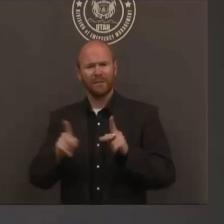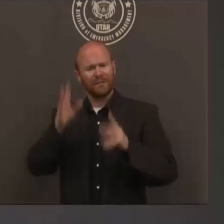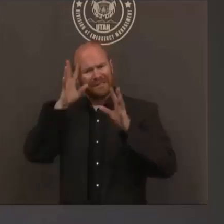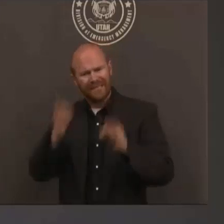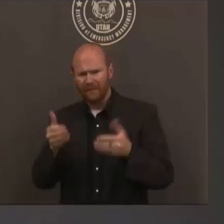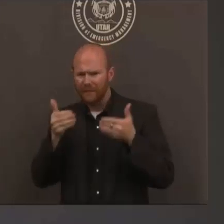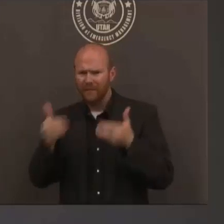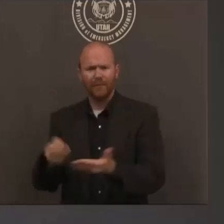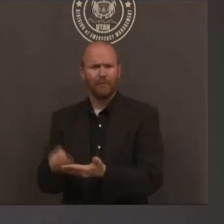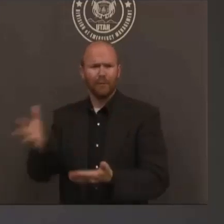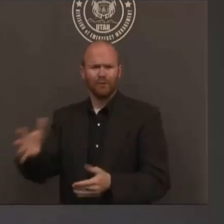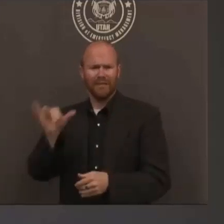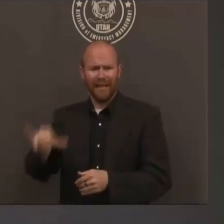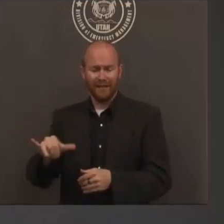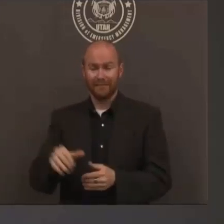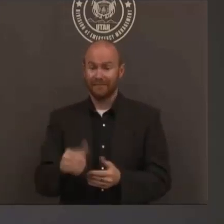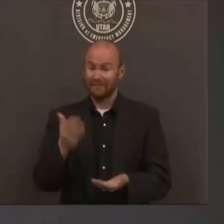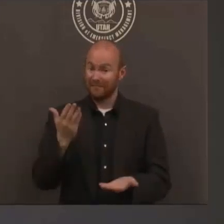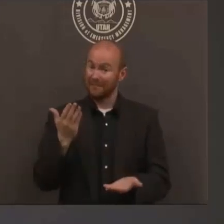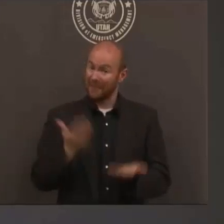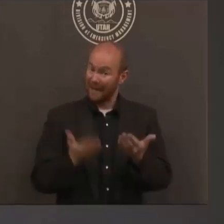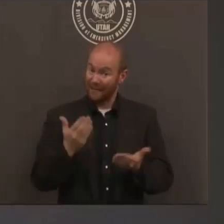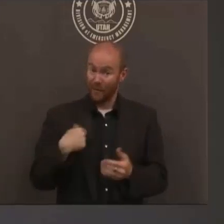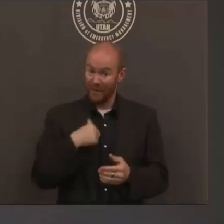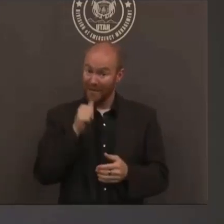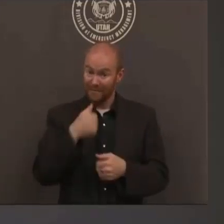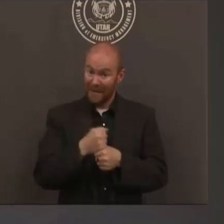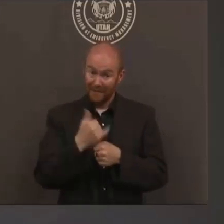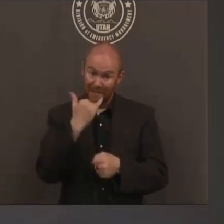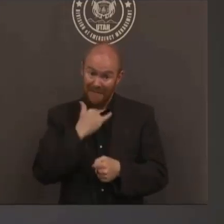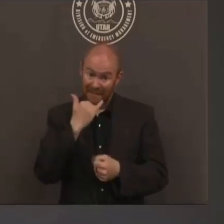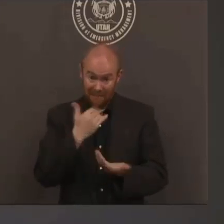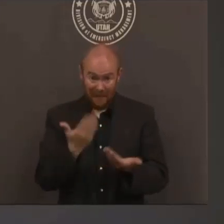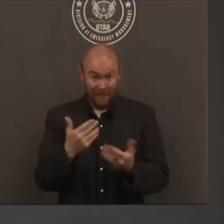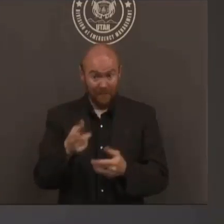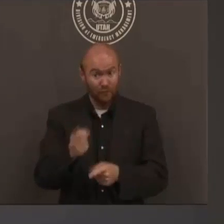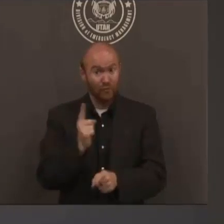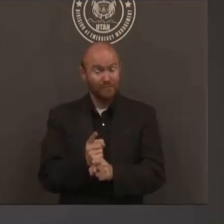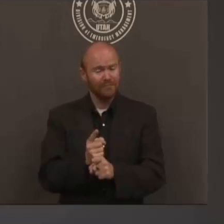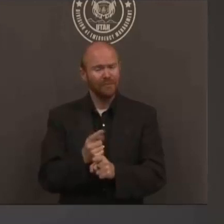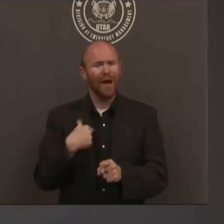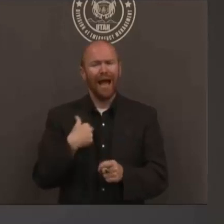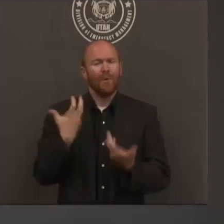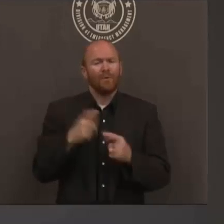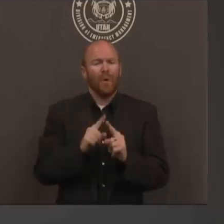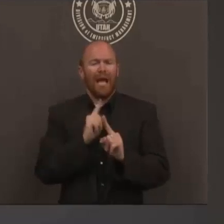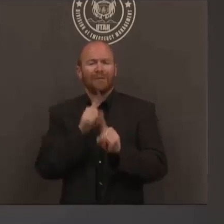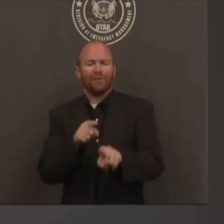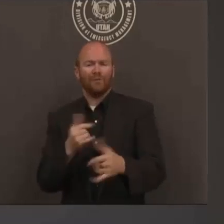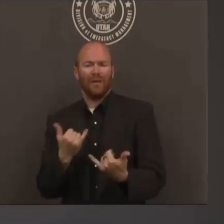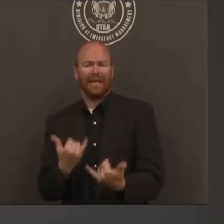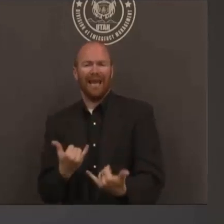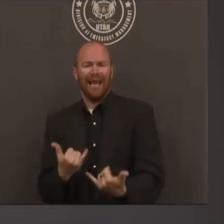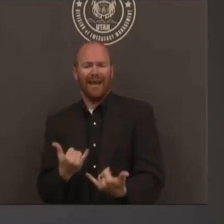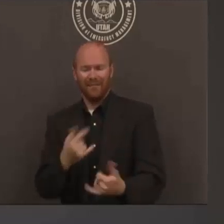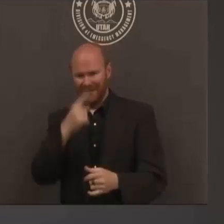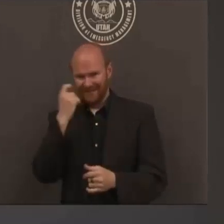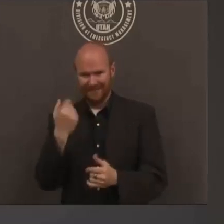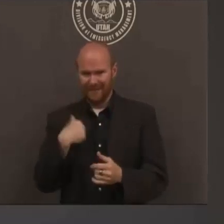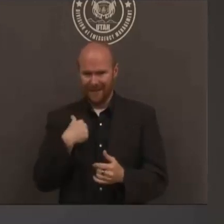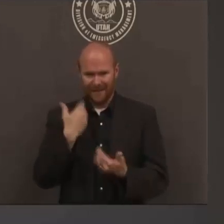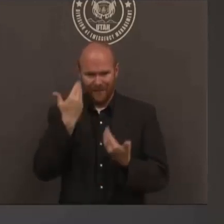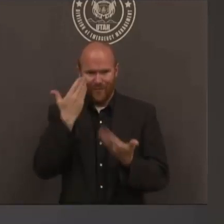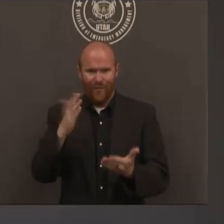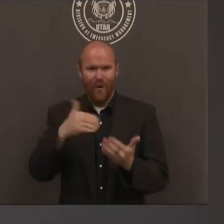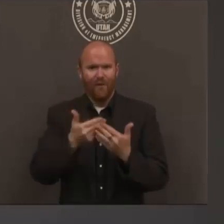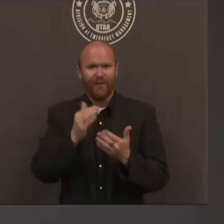do we, and again, maybe we didn't make a mistake. We need to wait and see. So I'm just a little reluctant to say how we got involved, because I